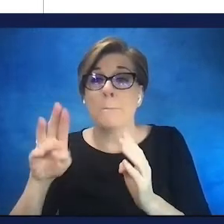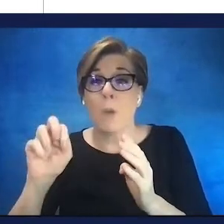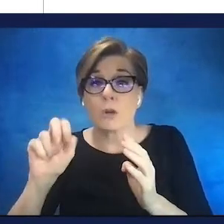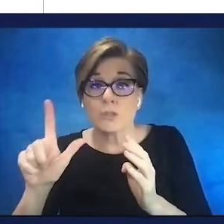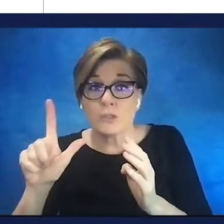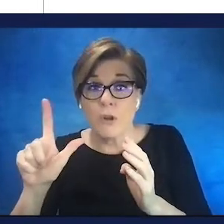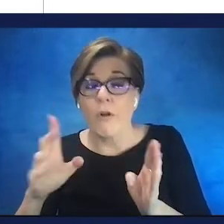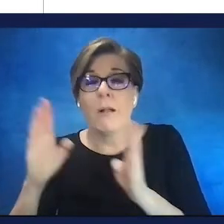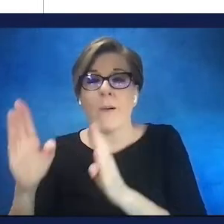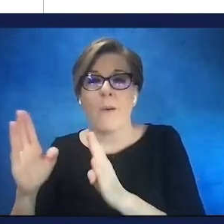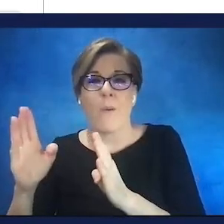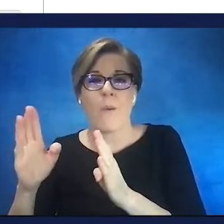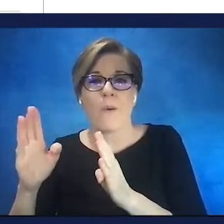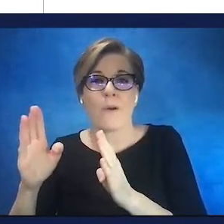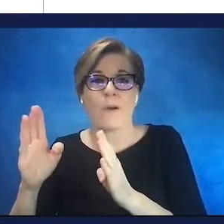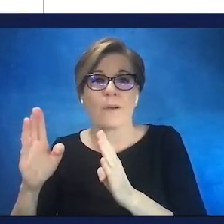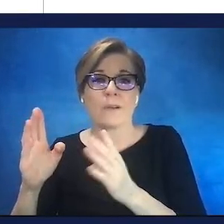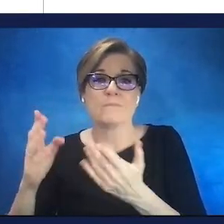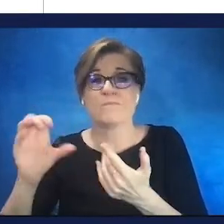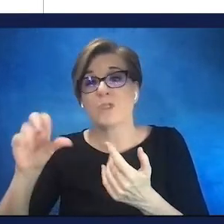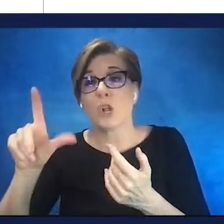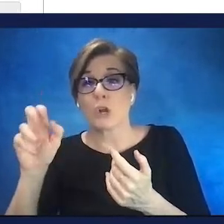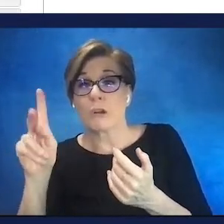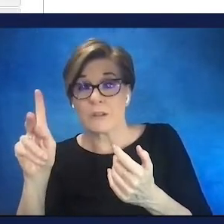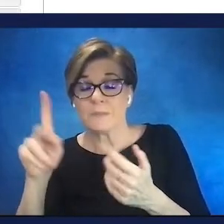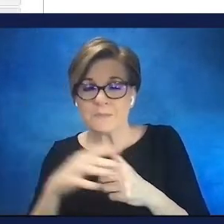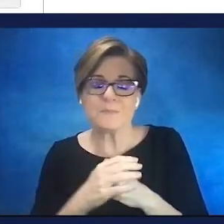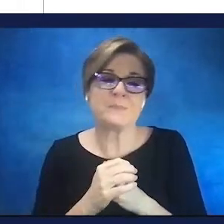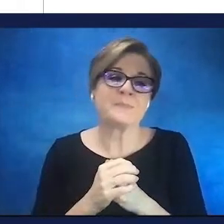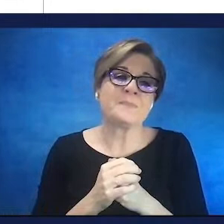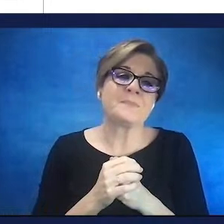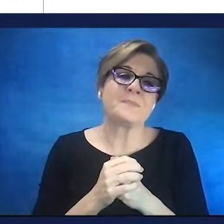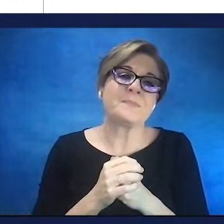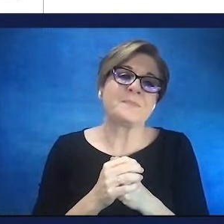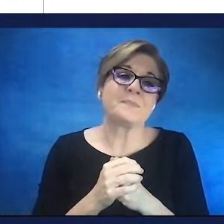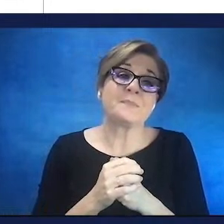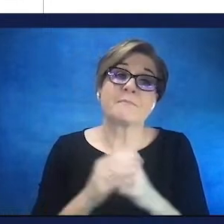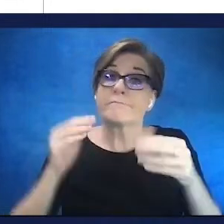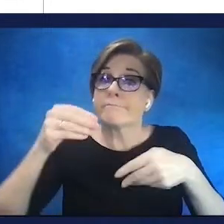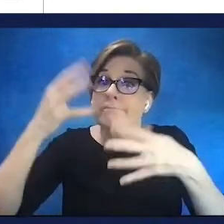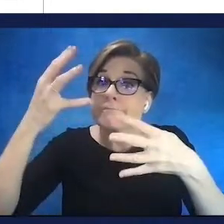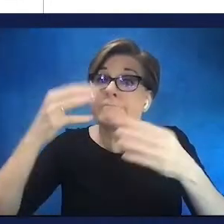marshal, or troubleshooter. Scroll further down the page to read